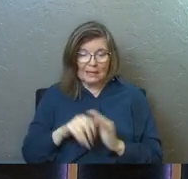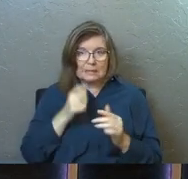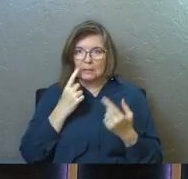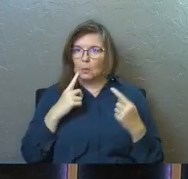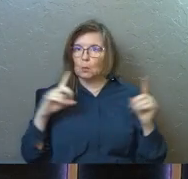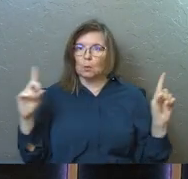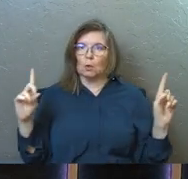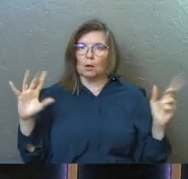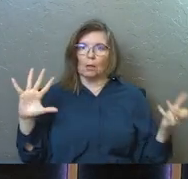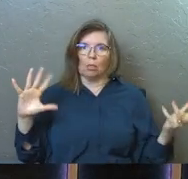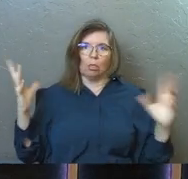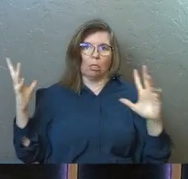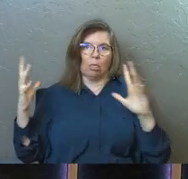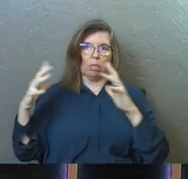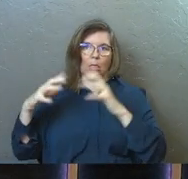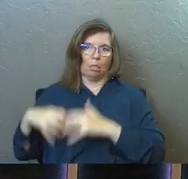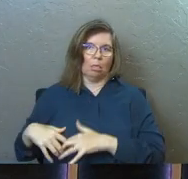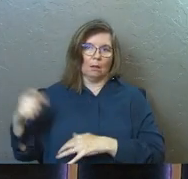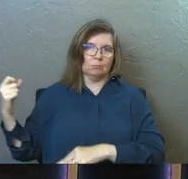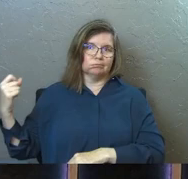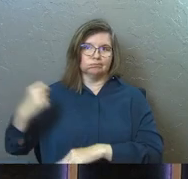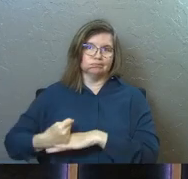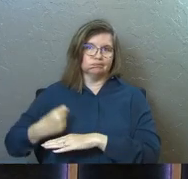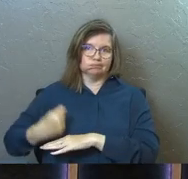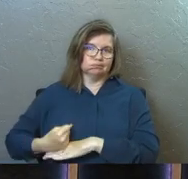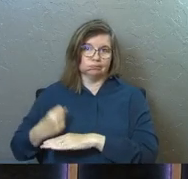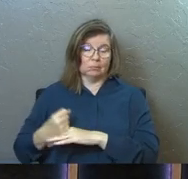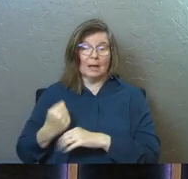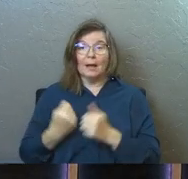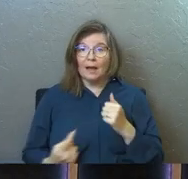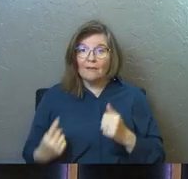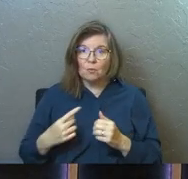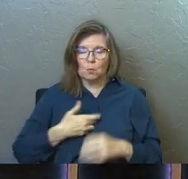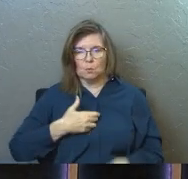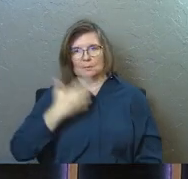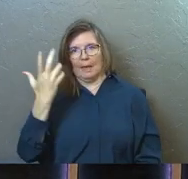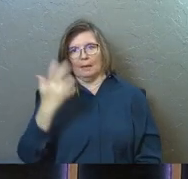not gone. It had not been successful, and everybody was mad.